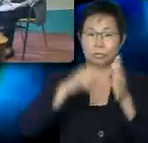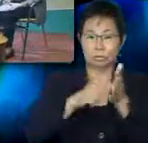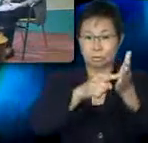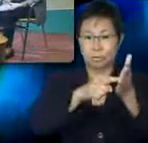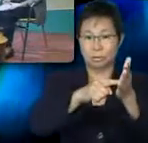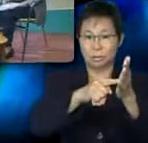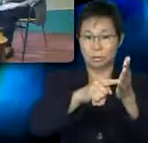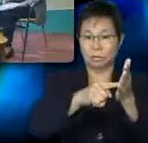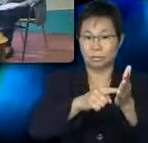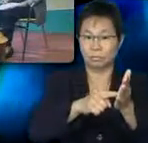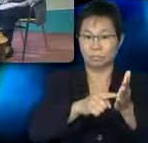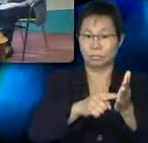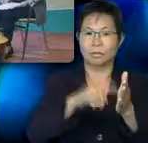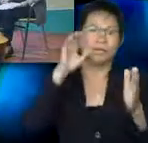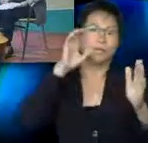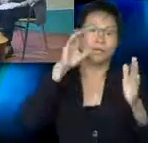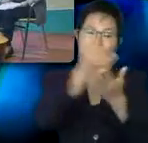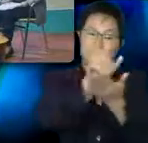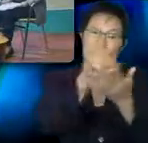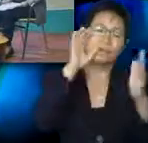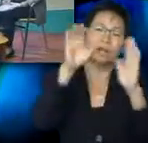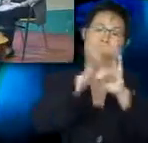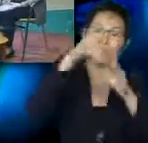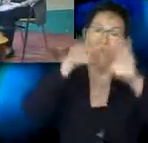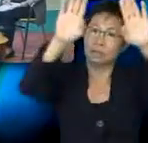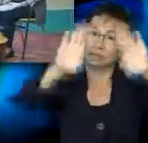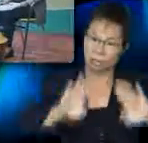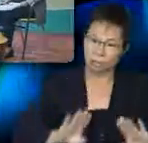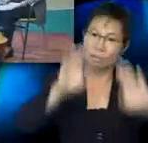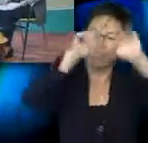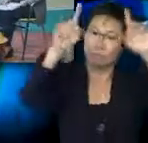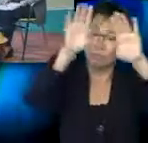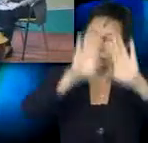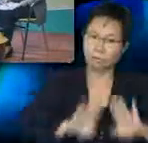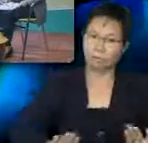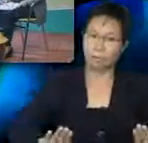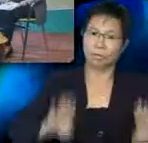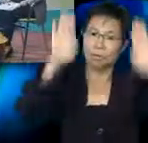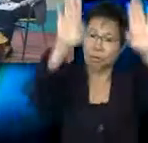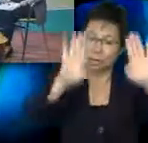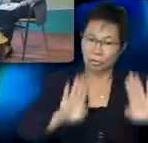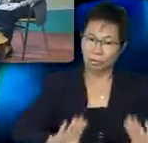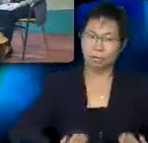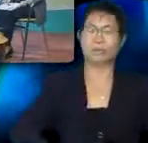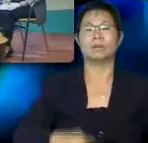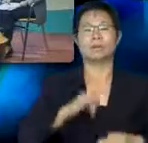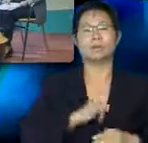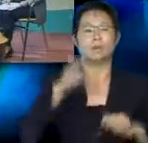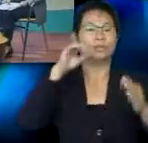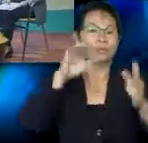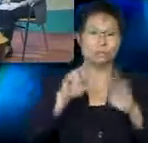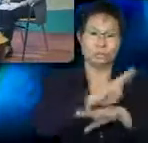a diagram on your screen in a few moments, and we will use this diagram to further talk about